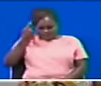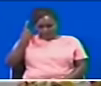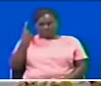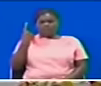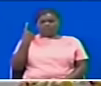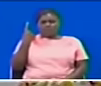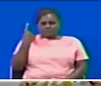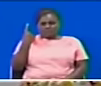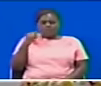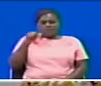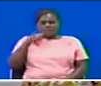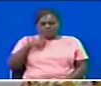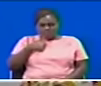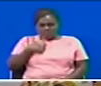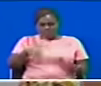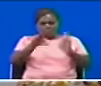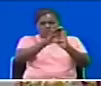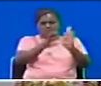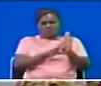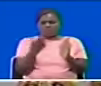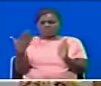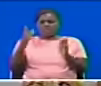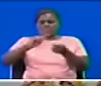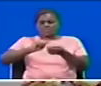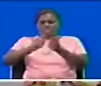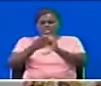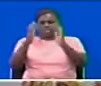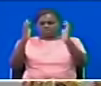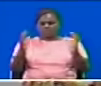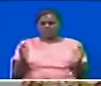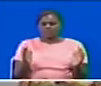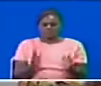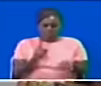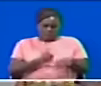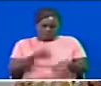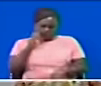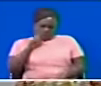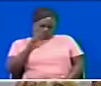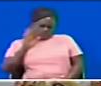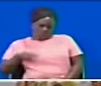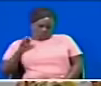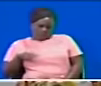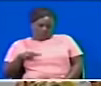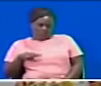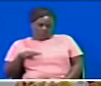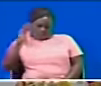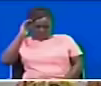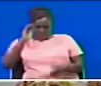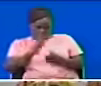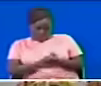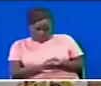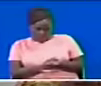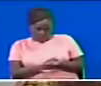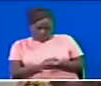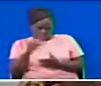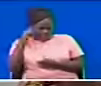in this new dispensation, things have really changed. And therefore, when you look at a woman and you believe, you